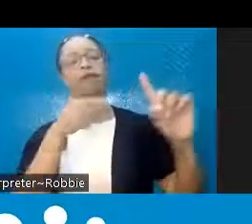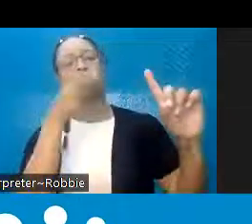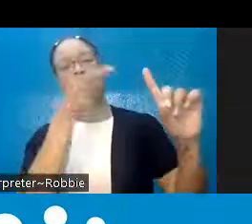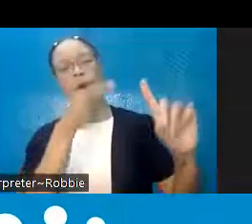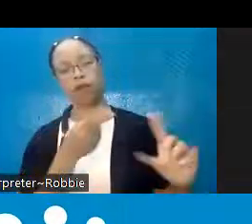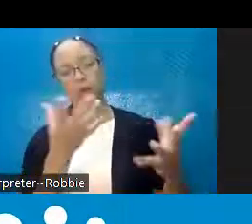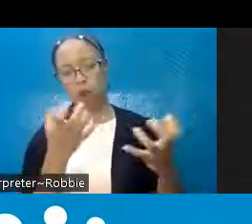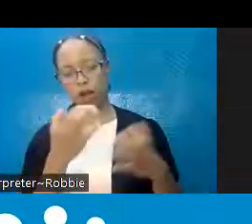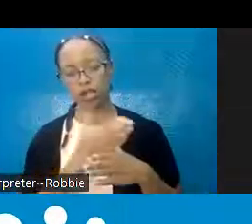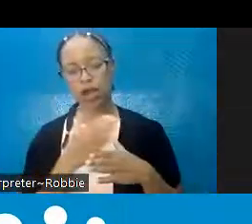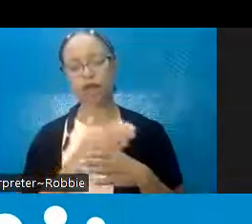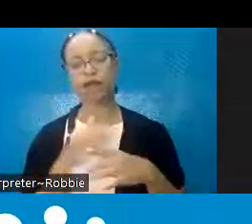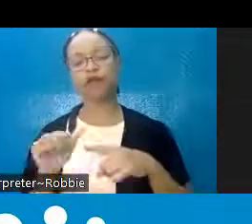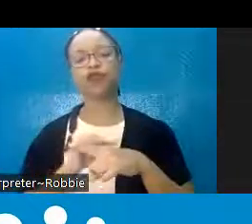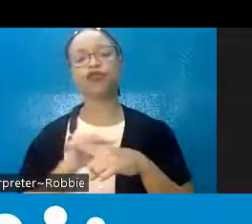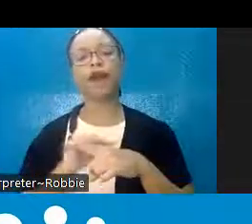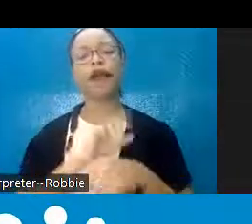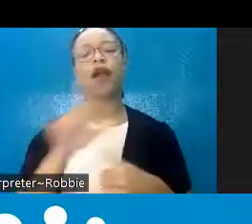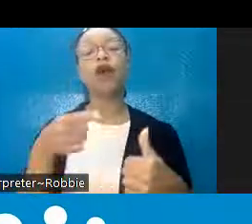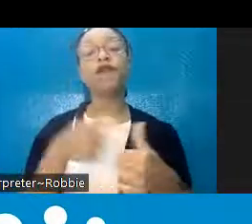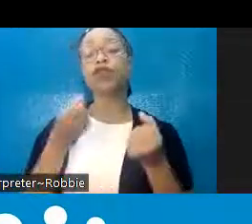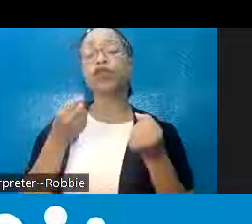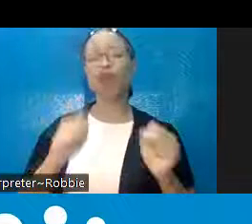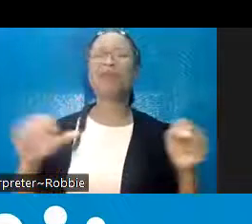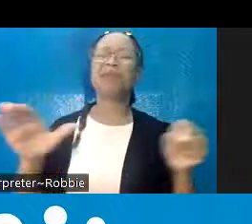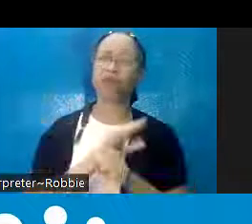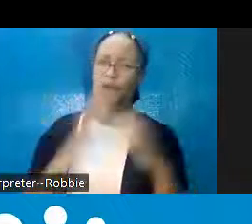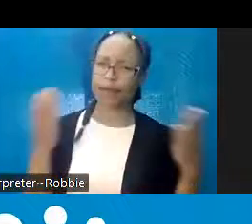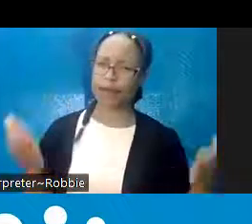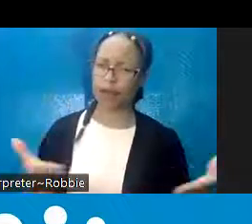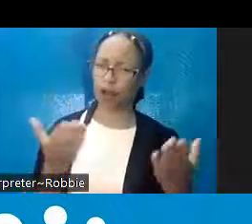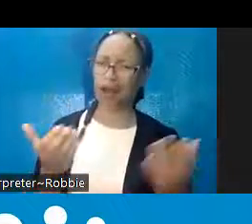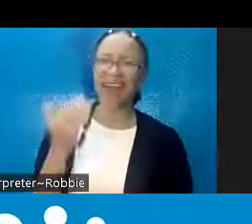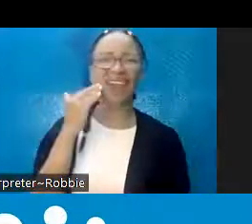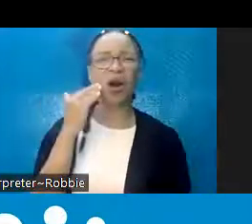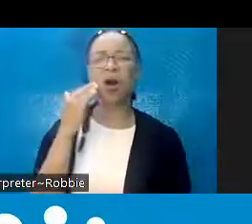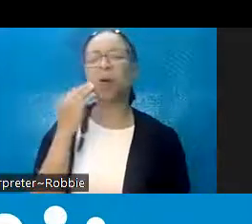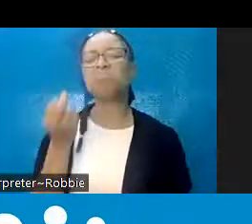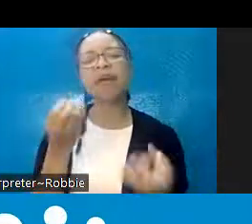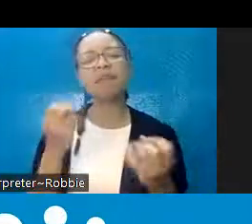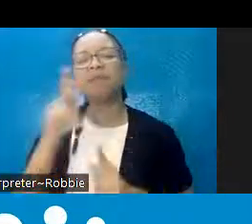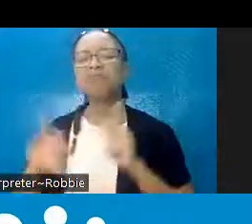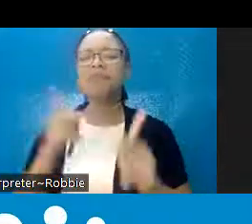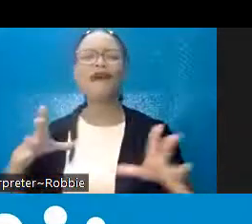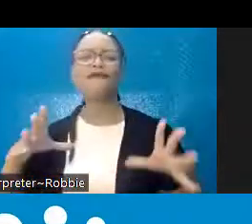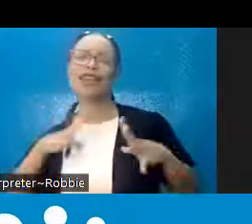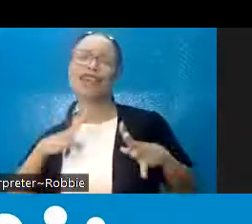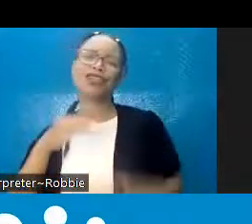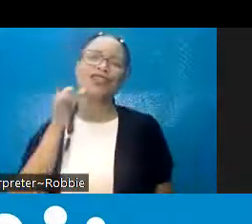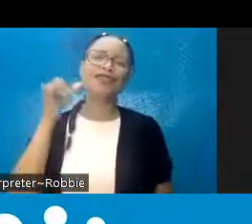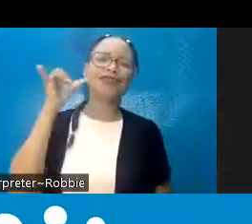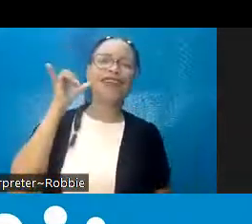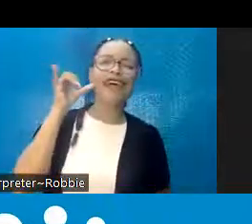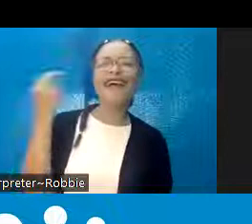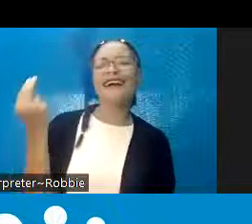for this training. The first is try to be fully present. I know a lot of folks had yesterday off or had Monday, which